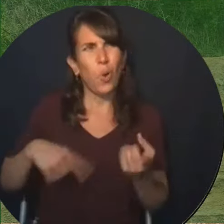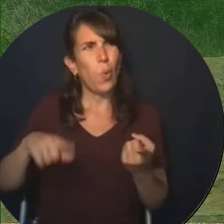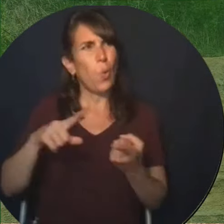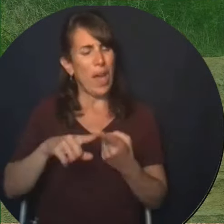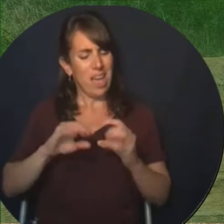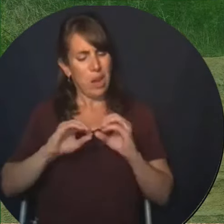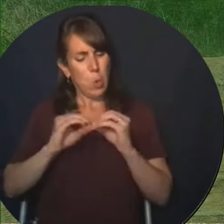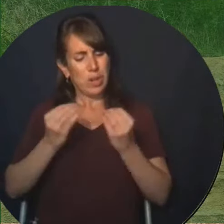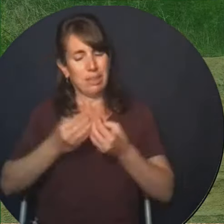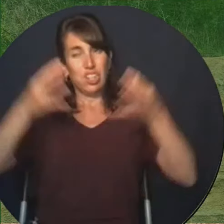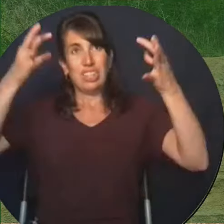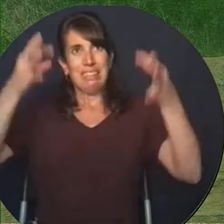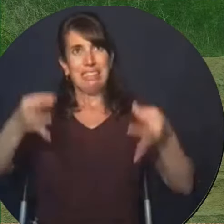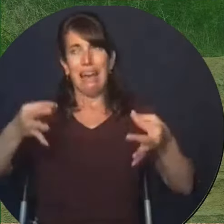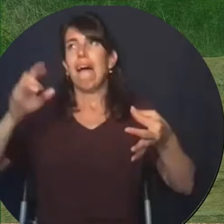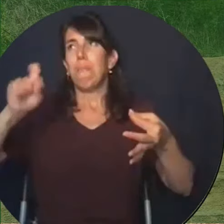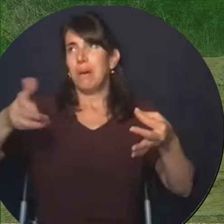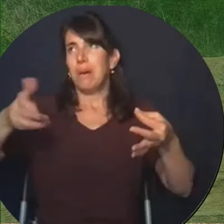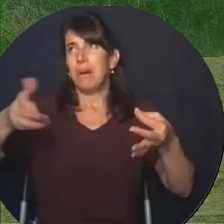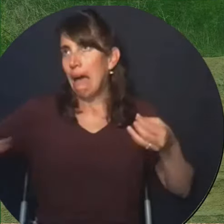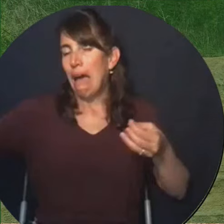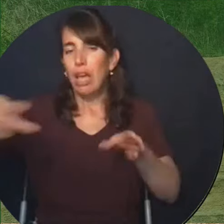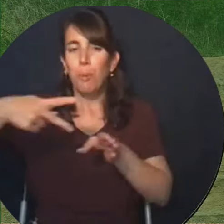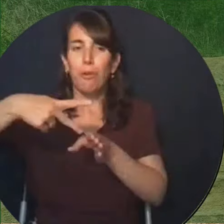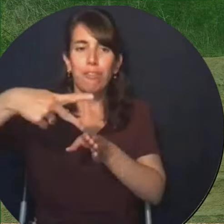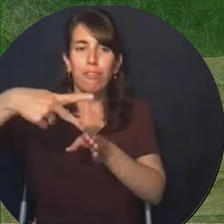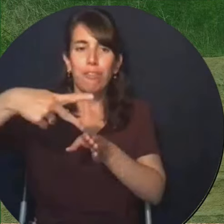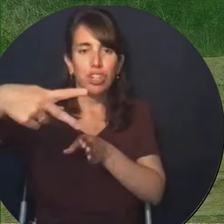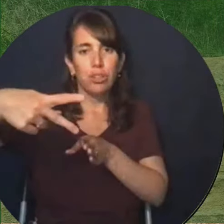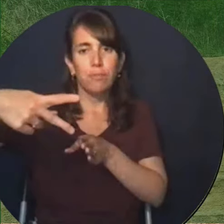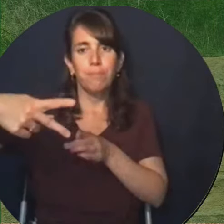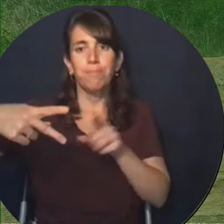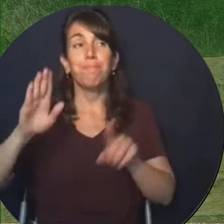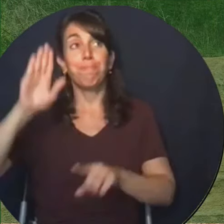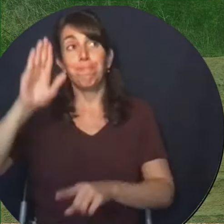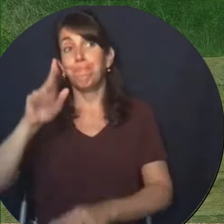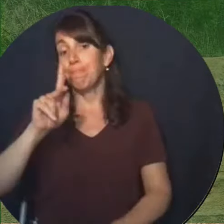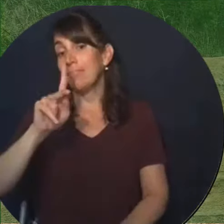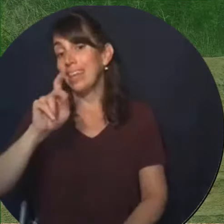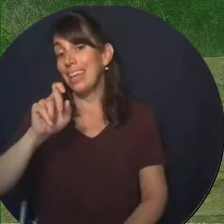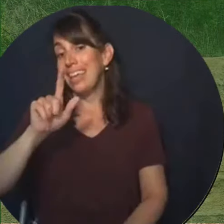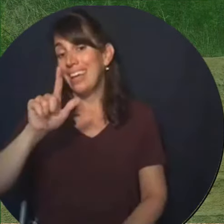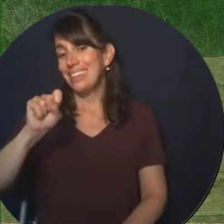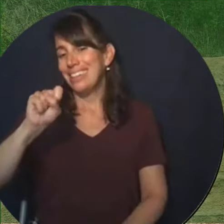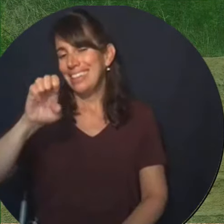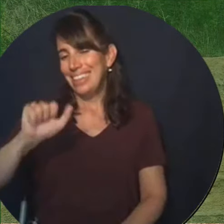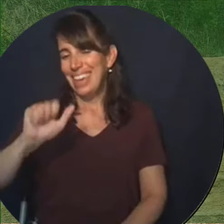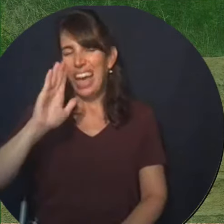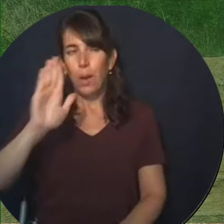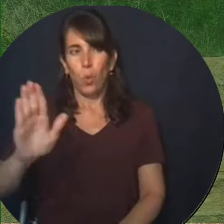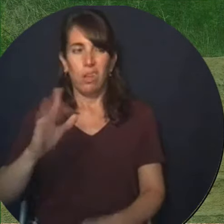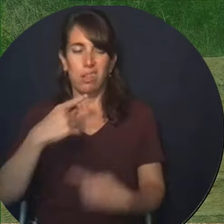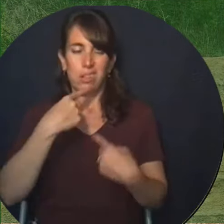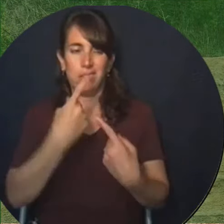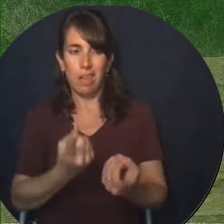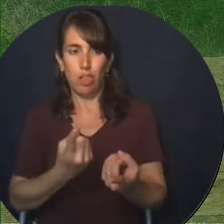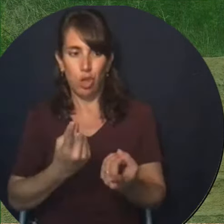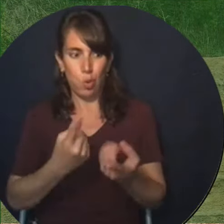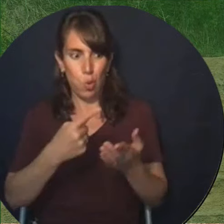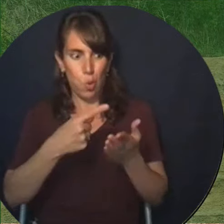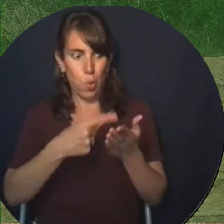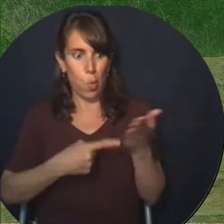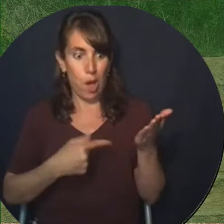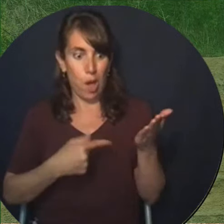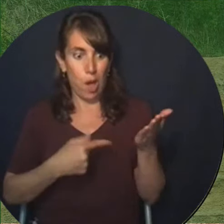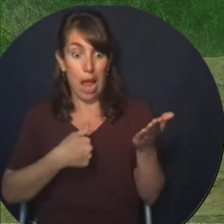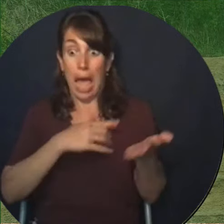Please, Kelsey. Yeah, so I'm going to share both lessons learned and things that we have done that